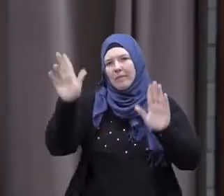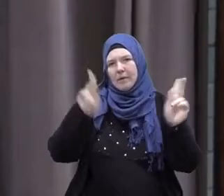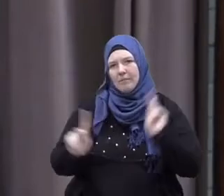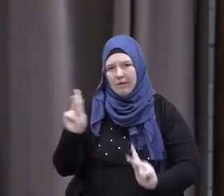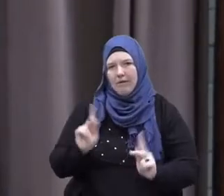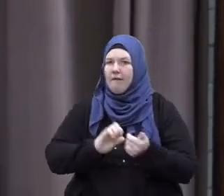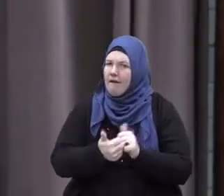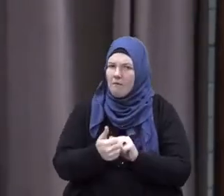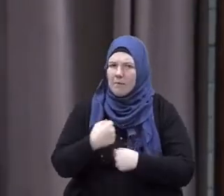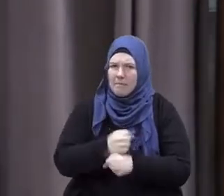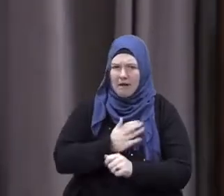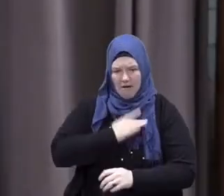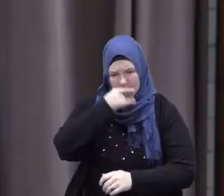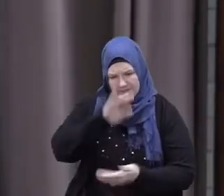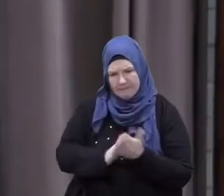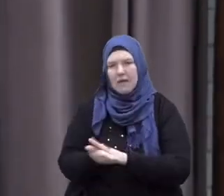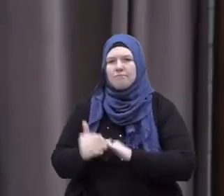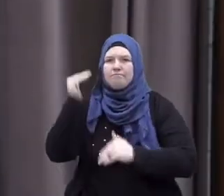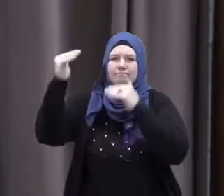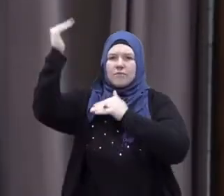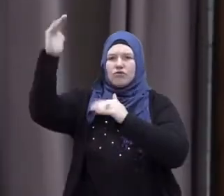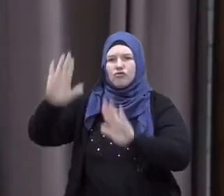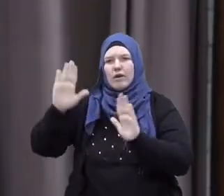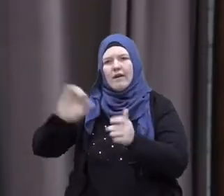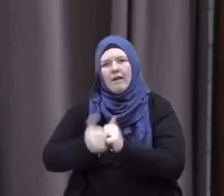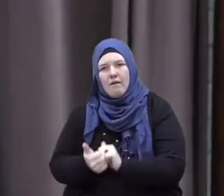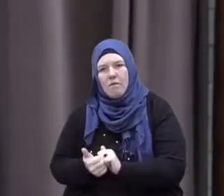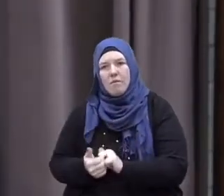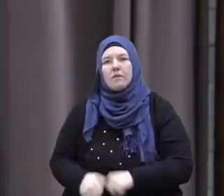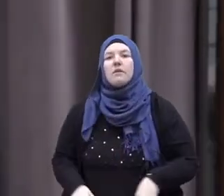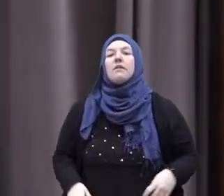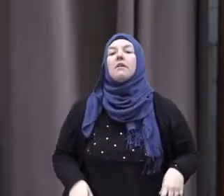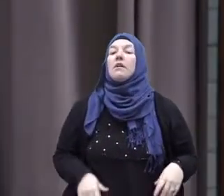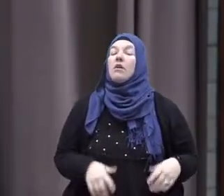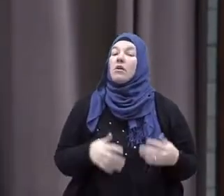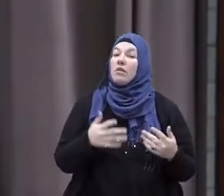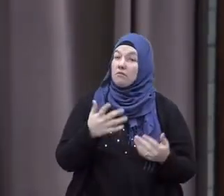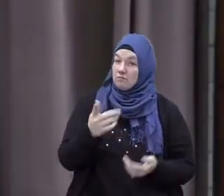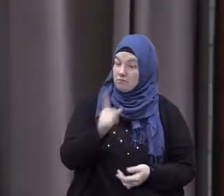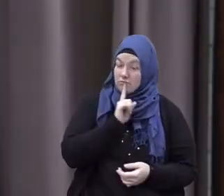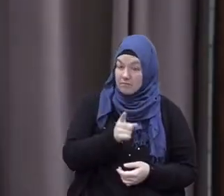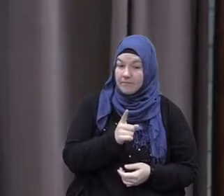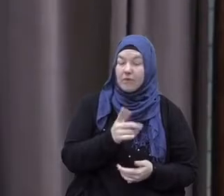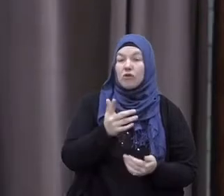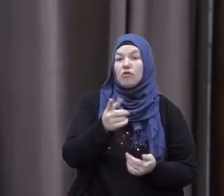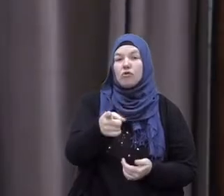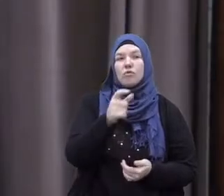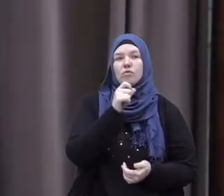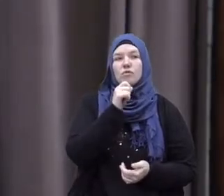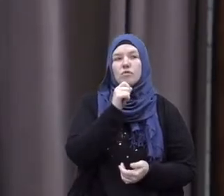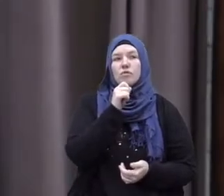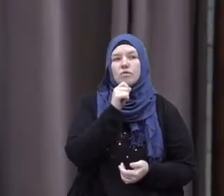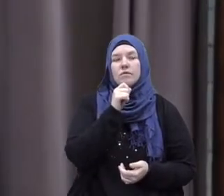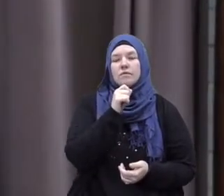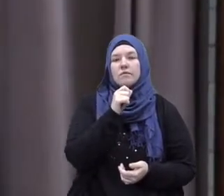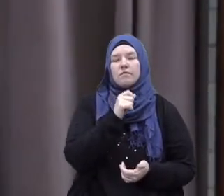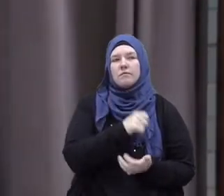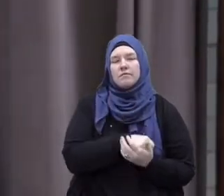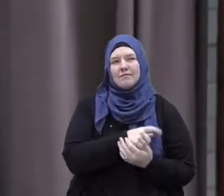One of the things we learn is the fact that you do not sow